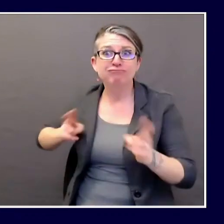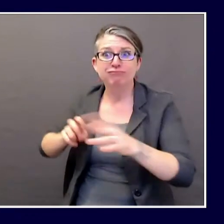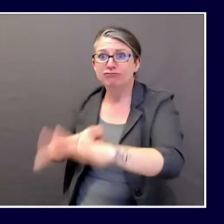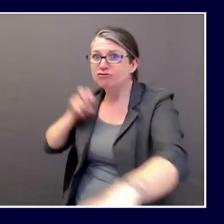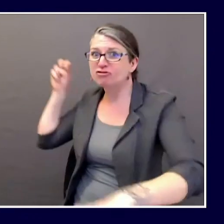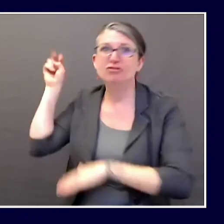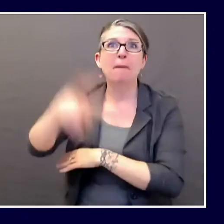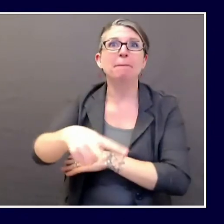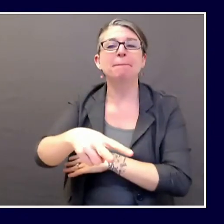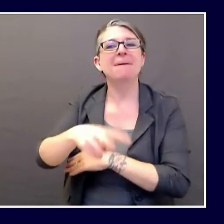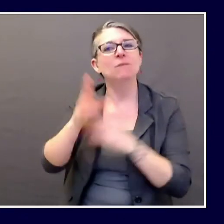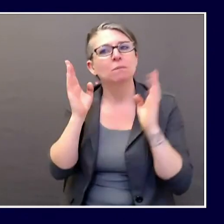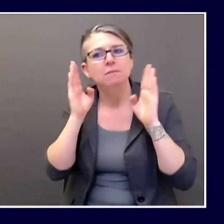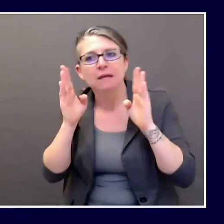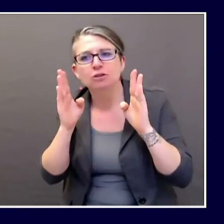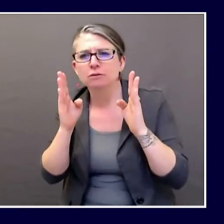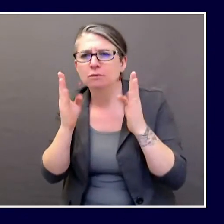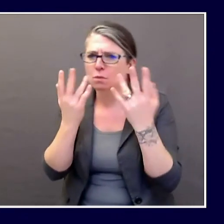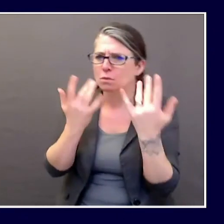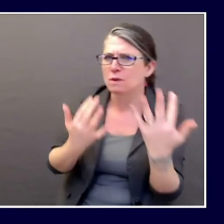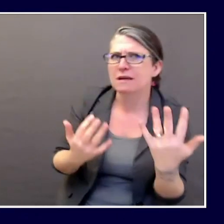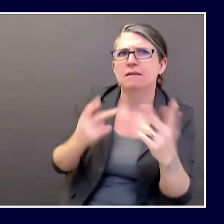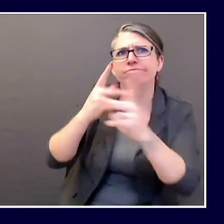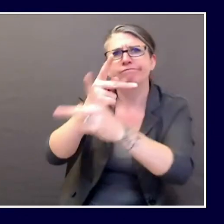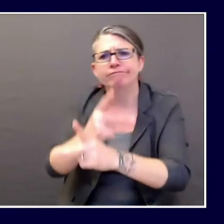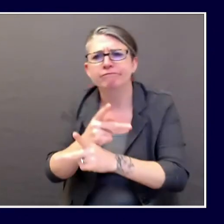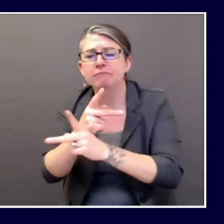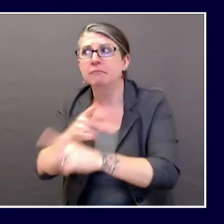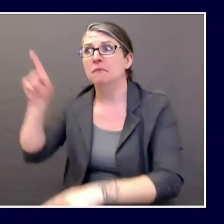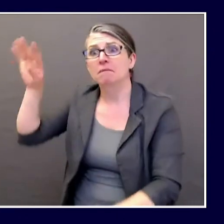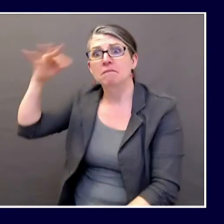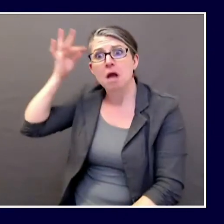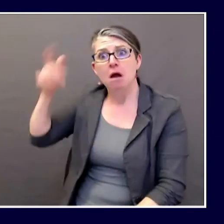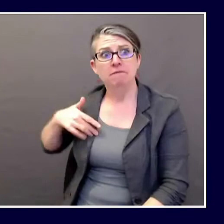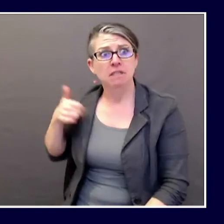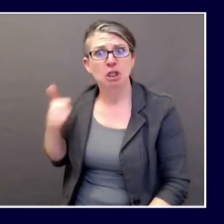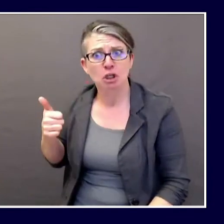than doing everything in sequence, we're doing it in parallel.